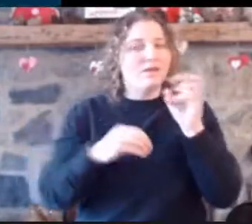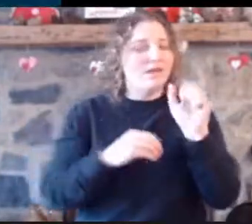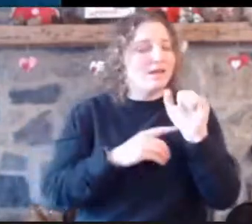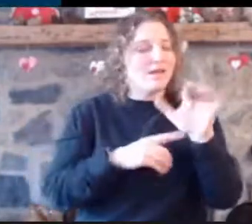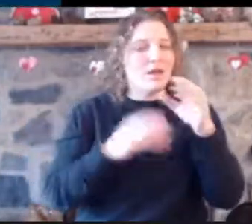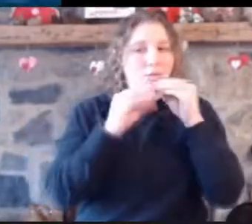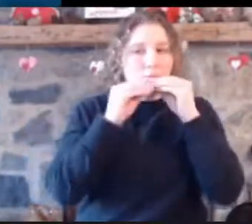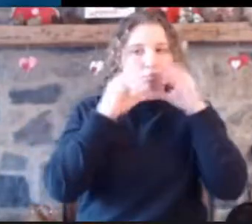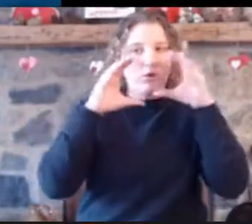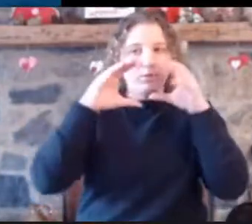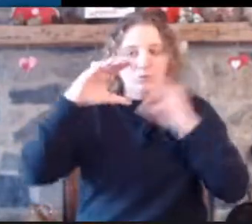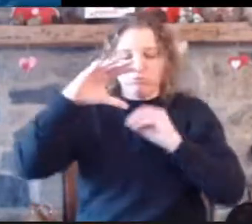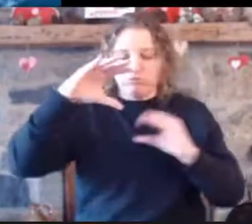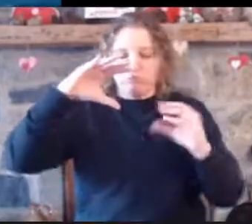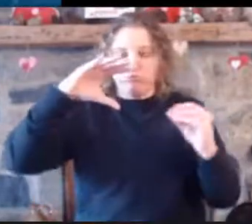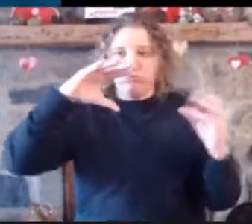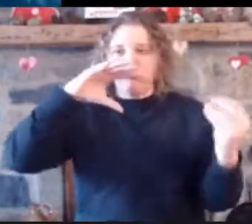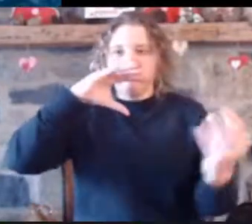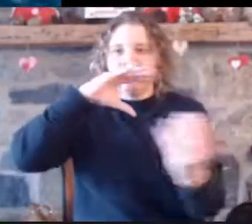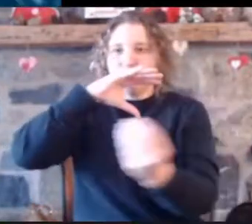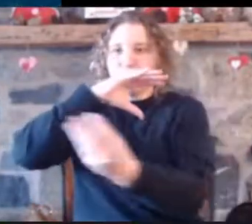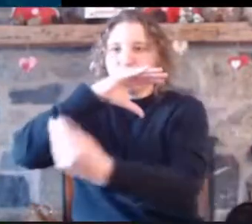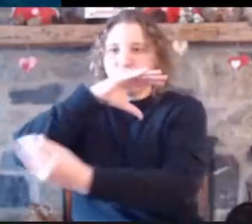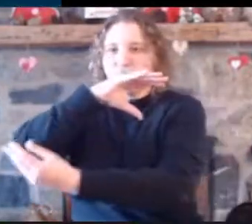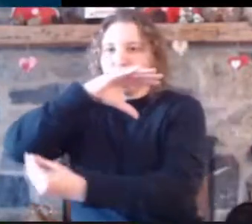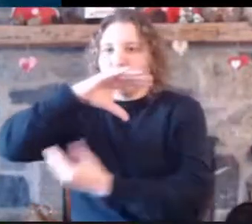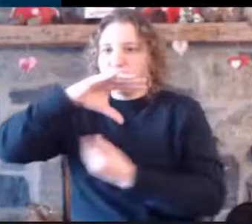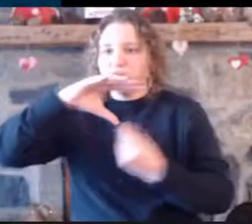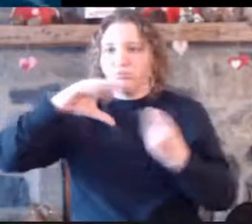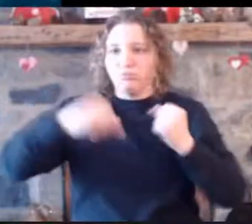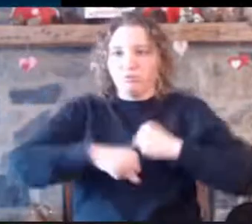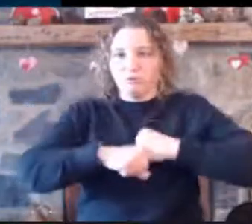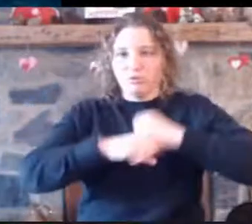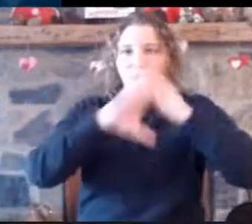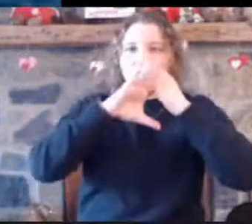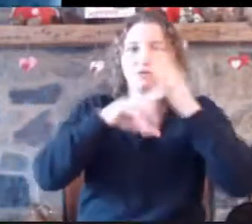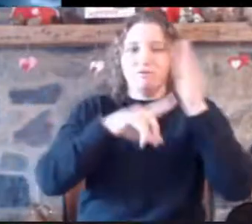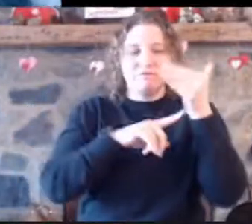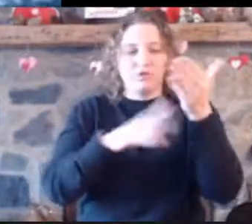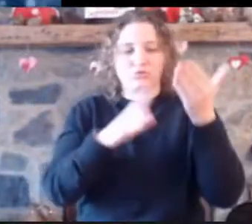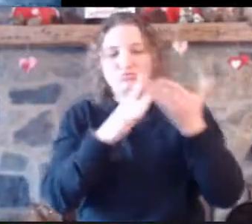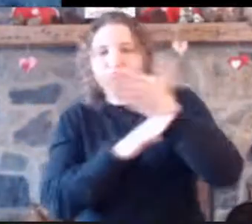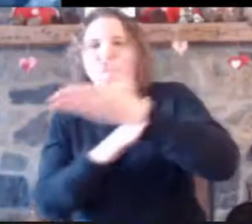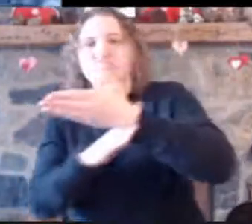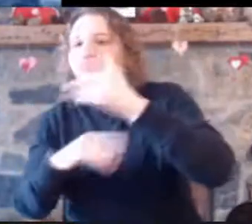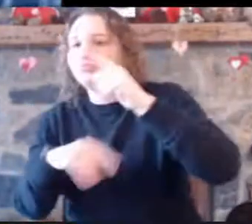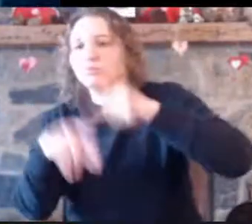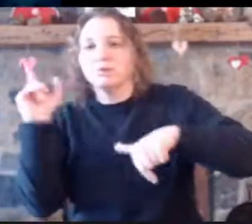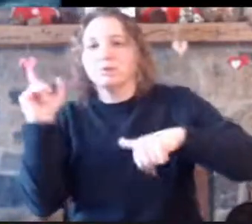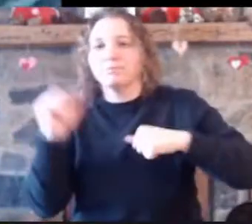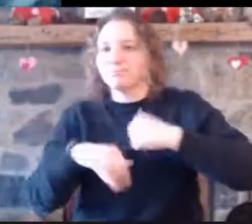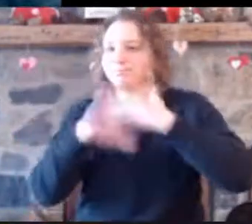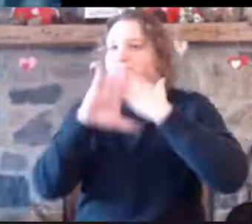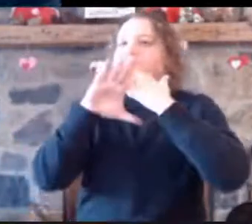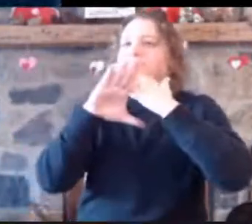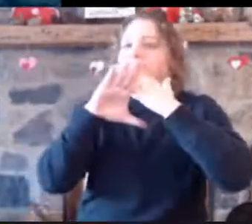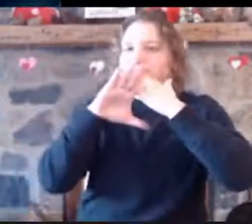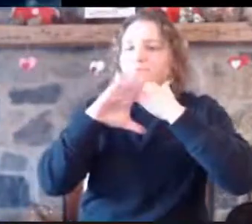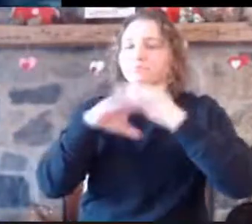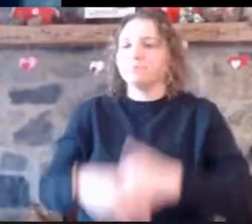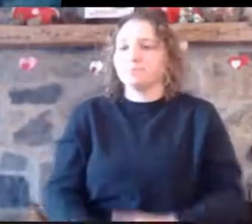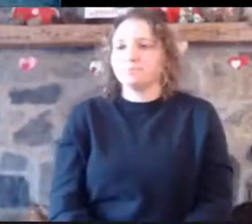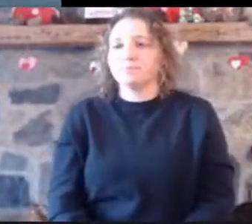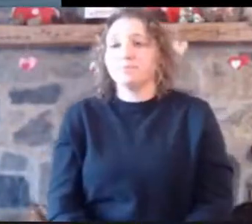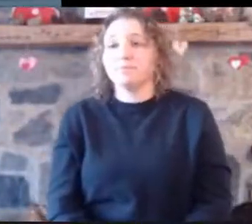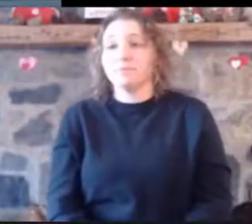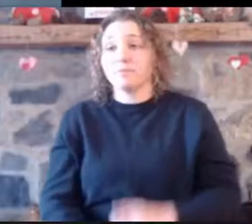bubbles. The bubbles act as a barrier. The fish will not swim through it.